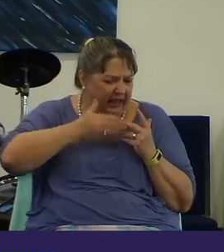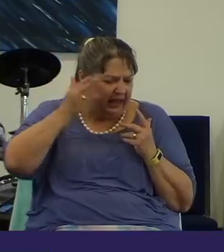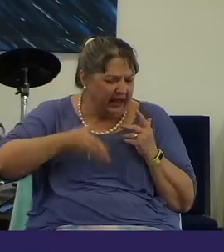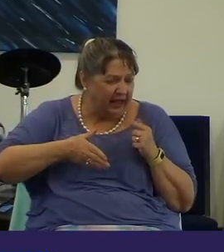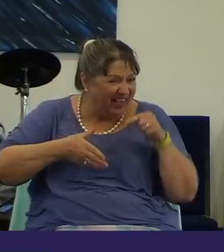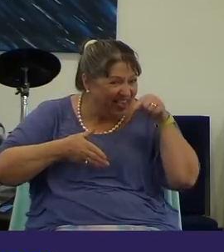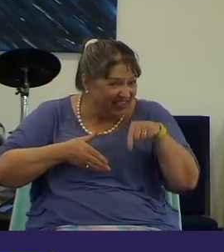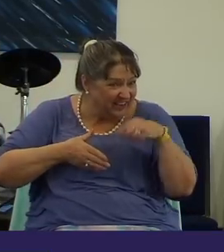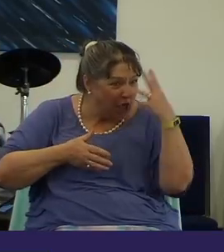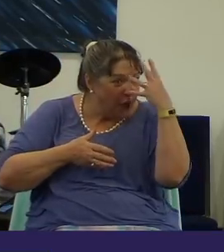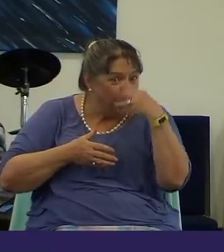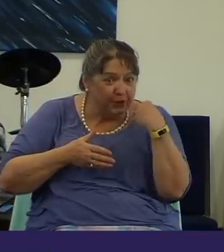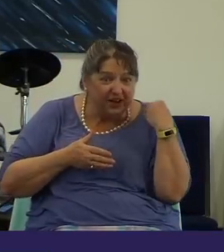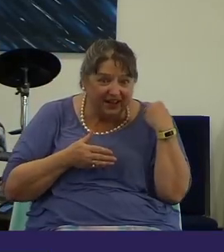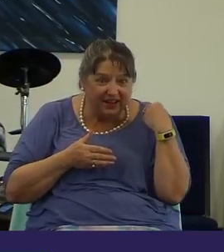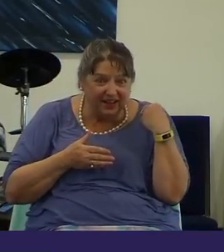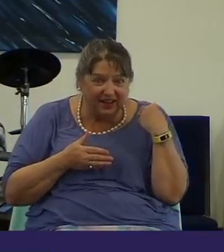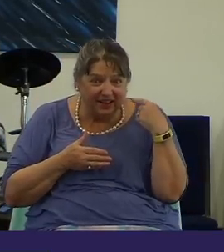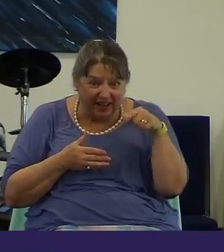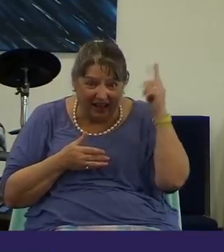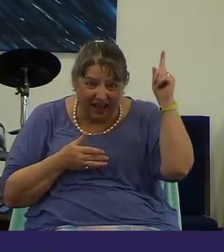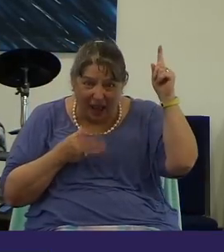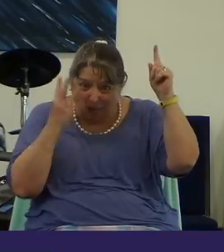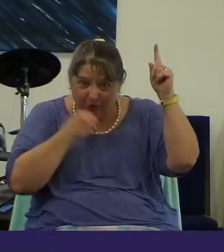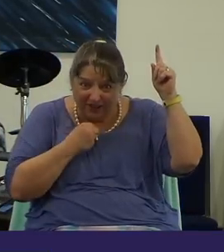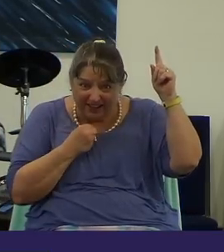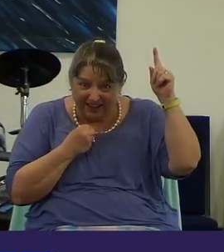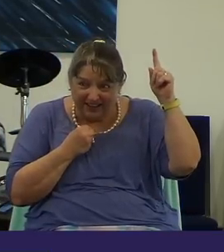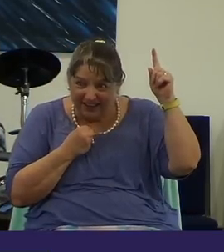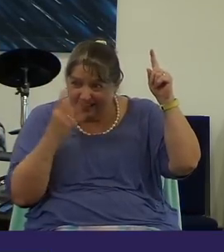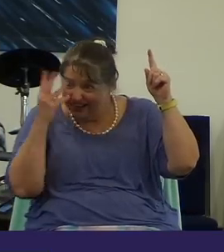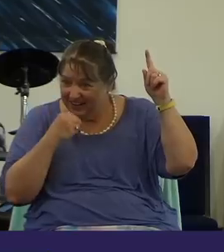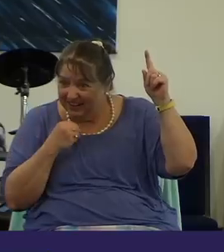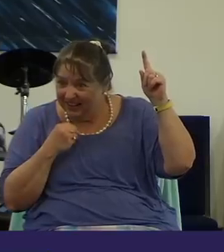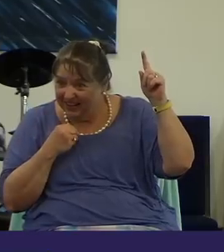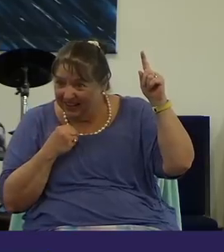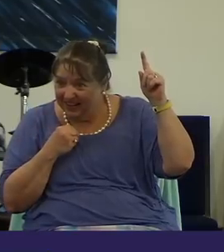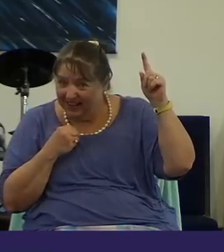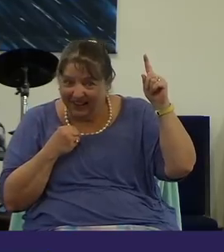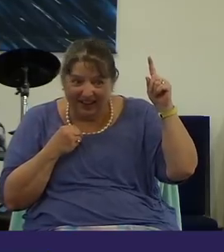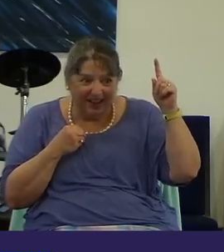See, that garden deep within your heart and within my heart